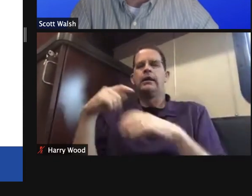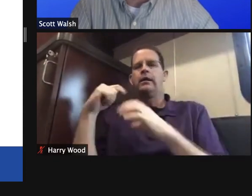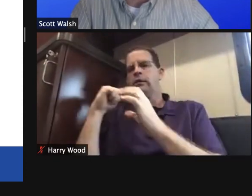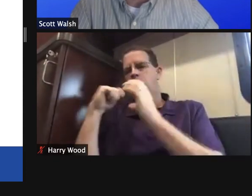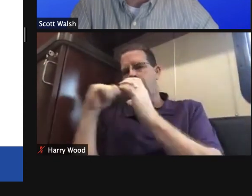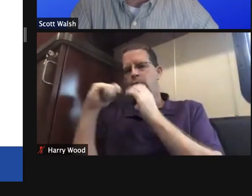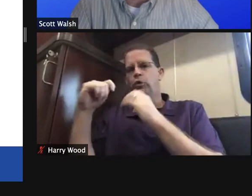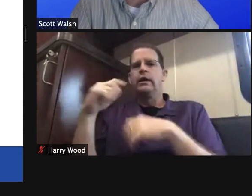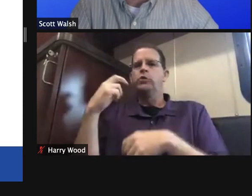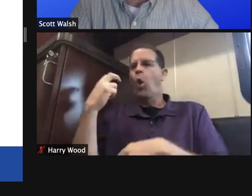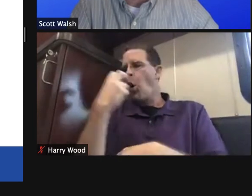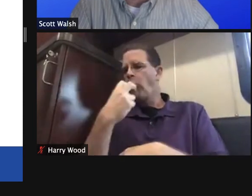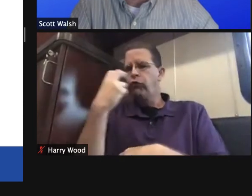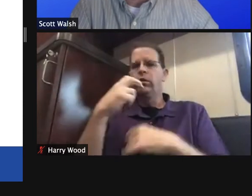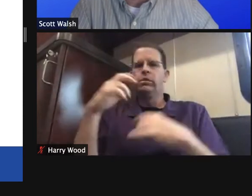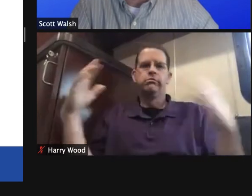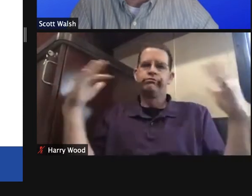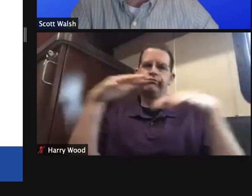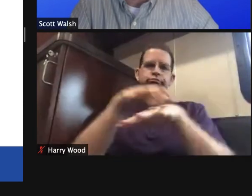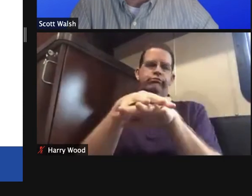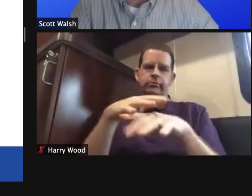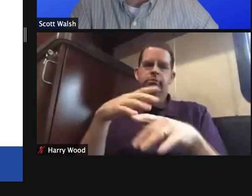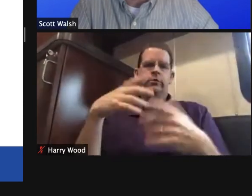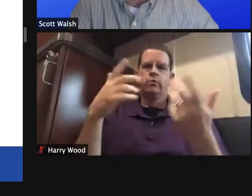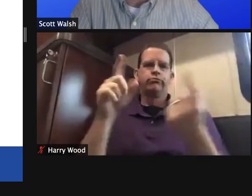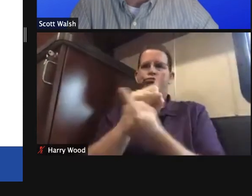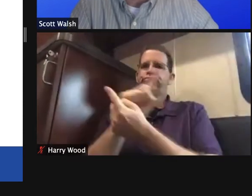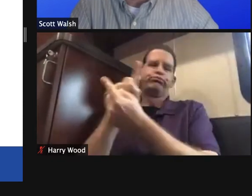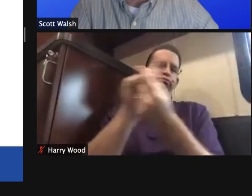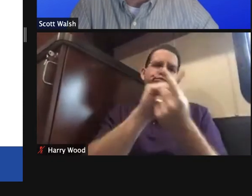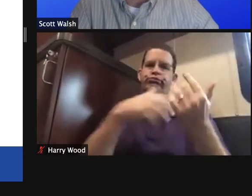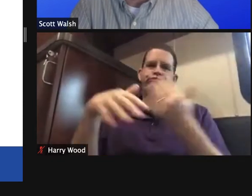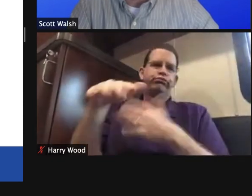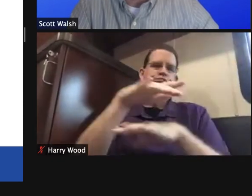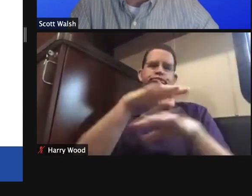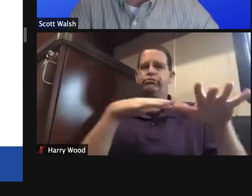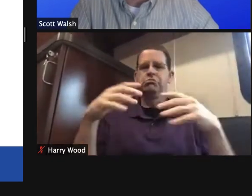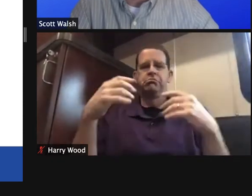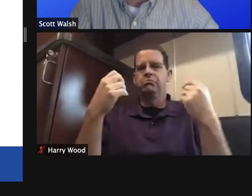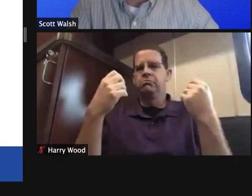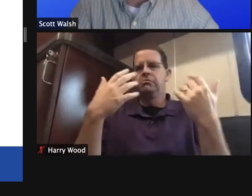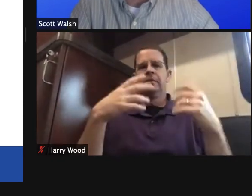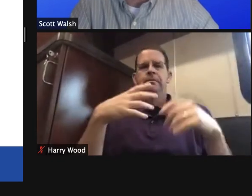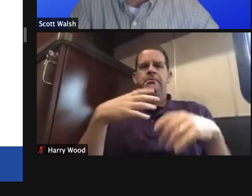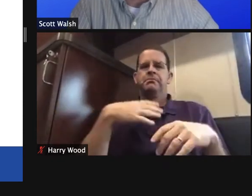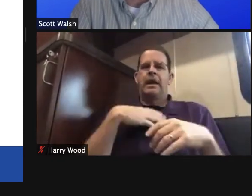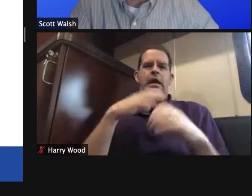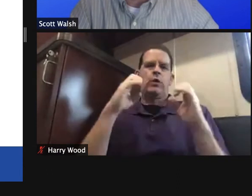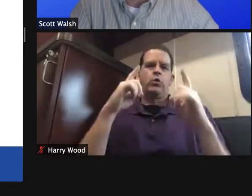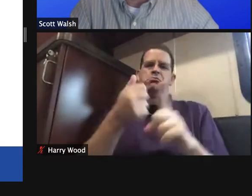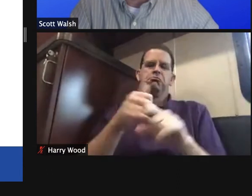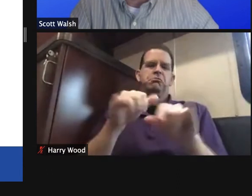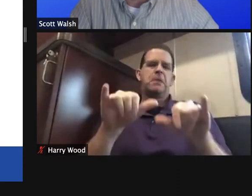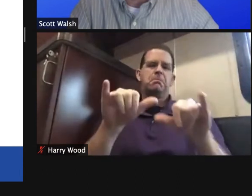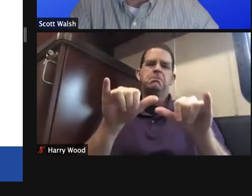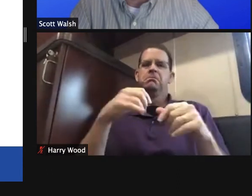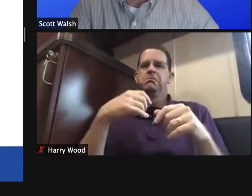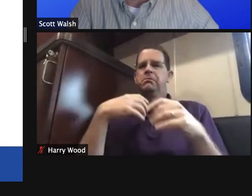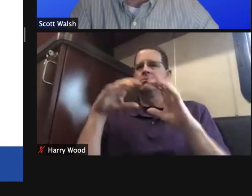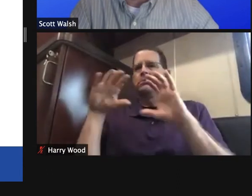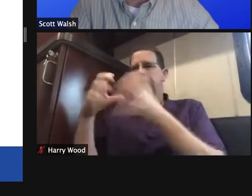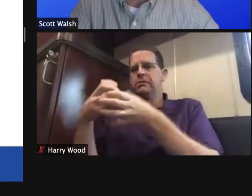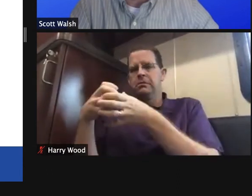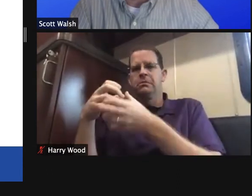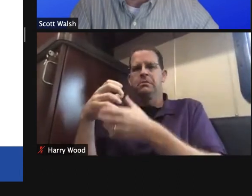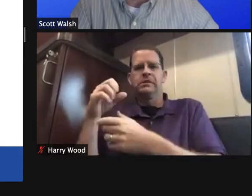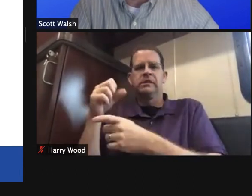a variety of cued speech, sign language, total communication, oralism, all within that middle school. So I interacted with more diverse